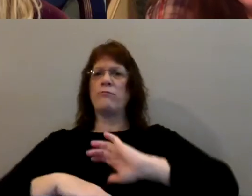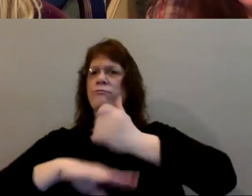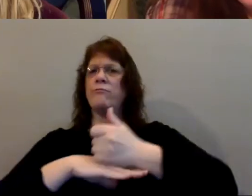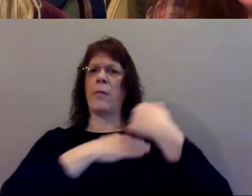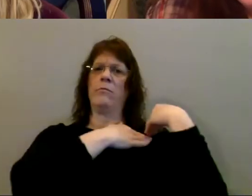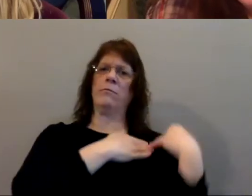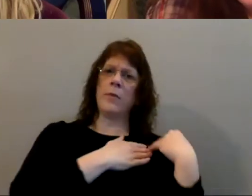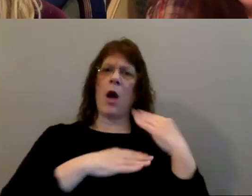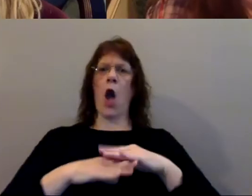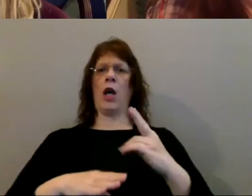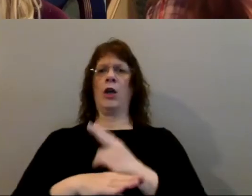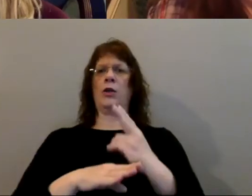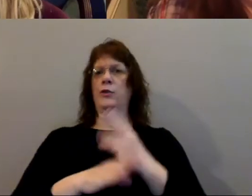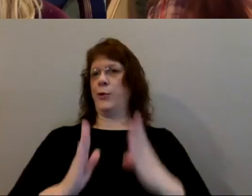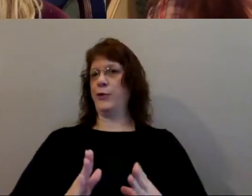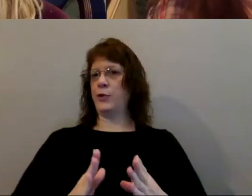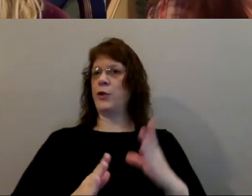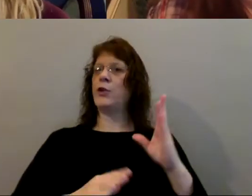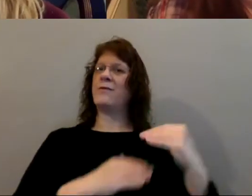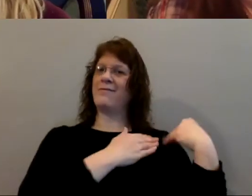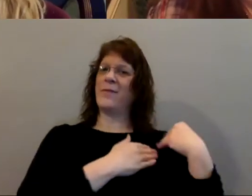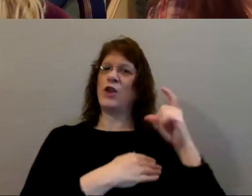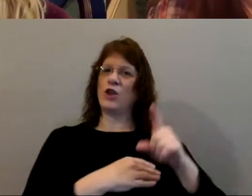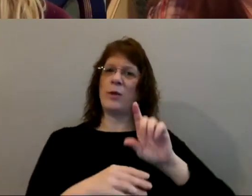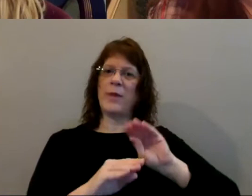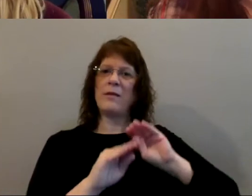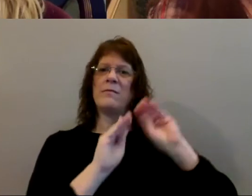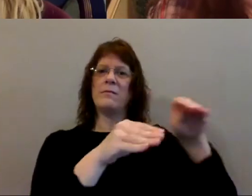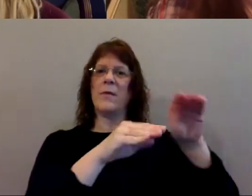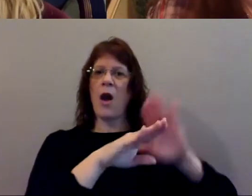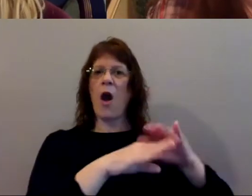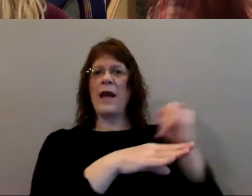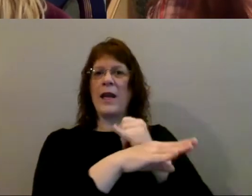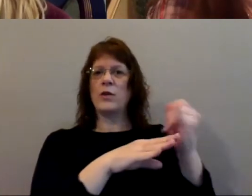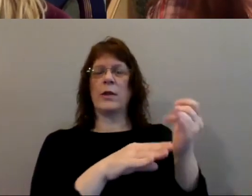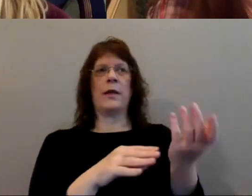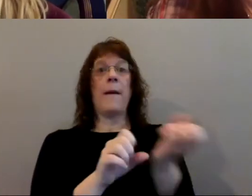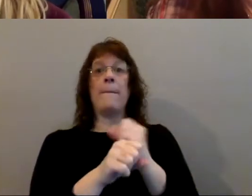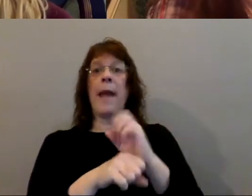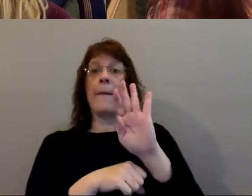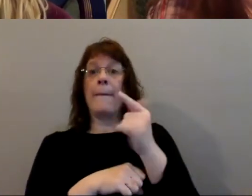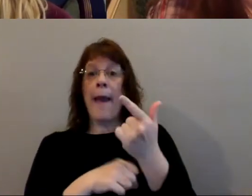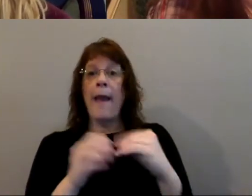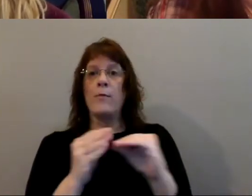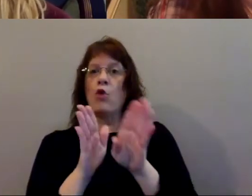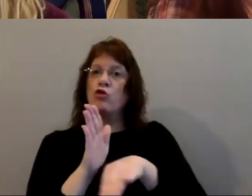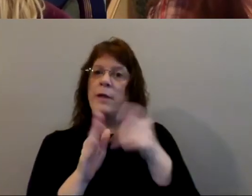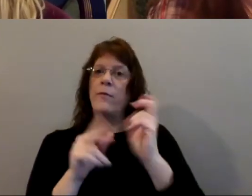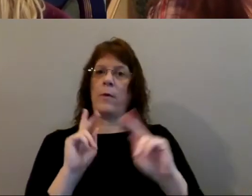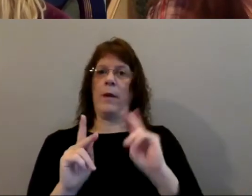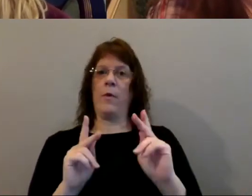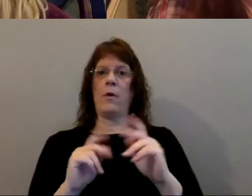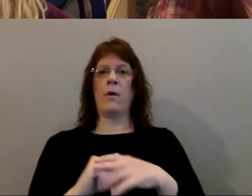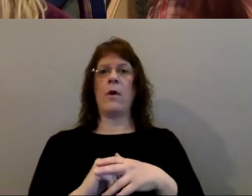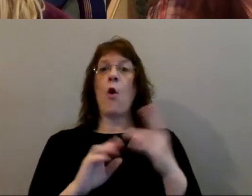it should be on industry if, like, to make bags cheaper for people, or to subsidize the